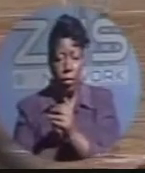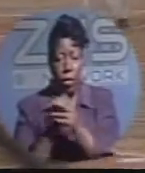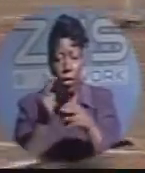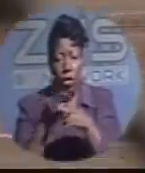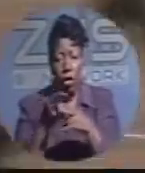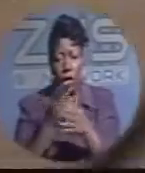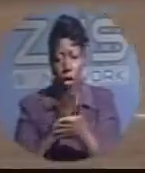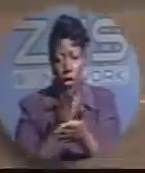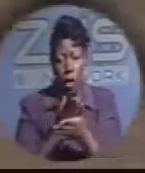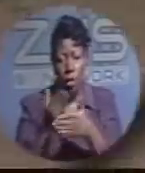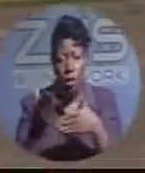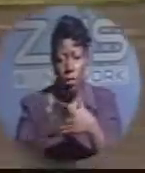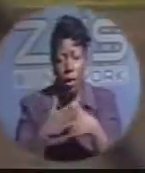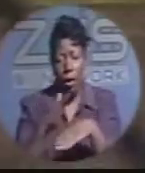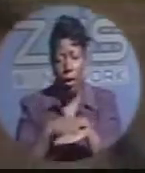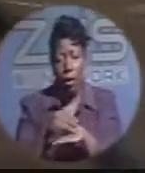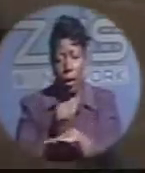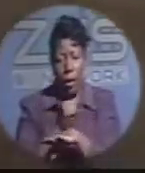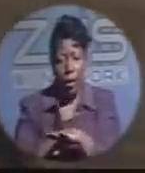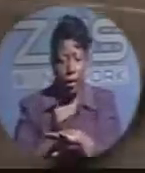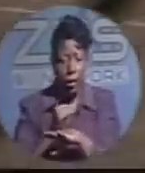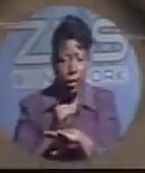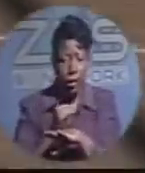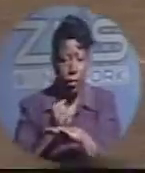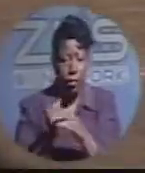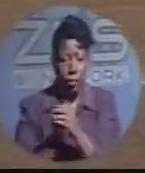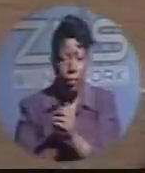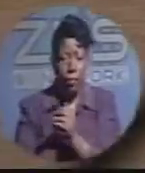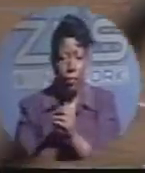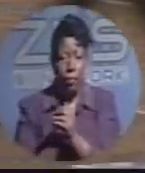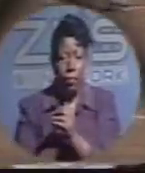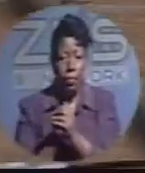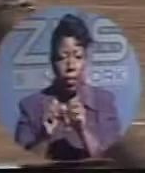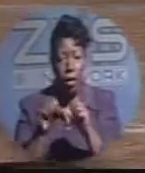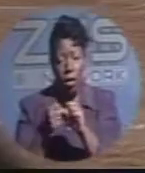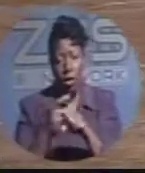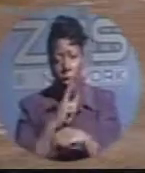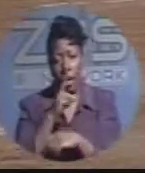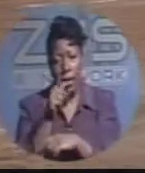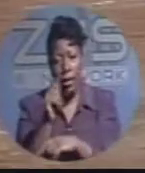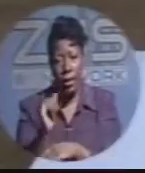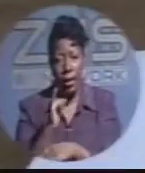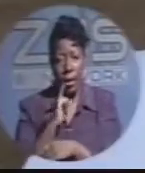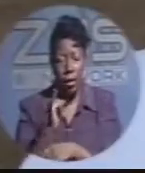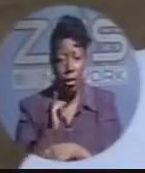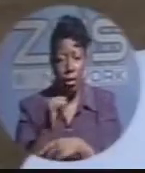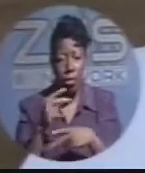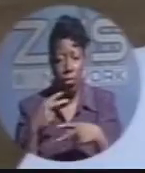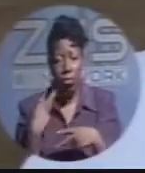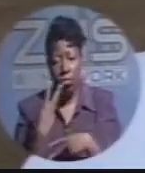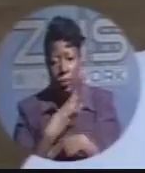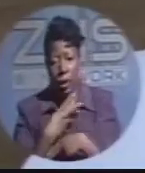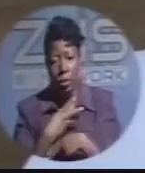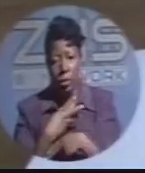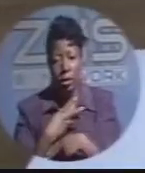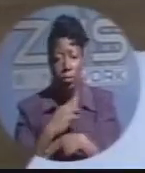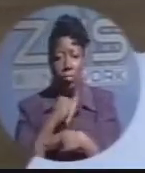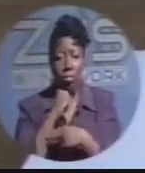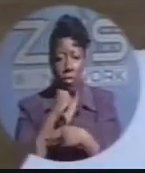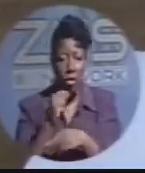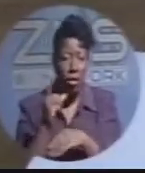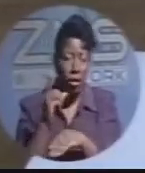Shortstop is away. He's back on the island tonight. So, you know, the reality is we have been undefeated in